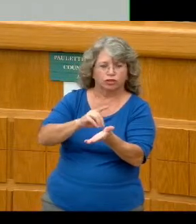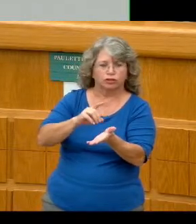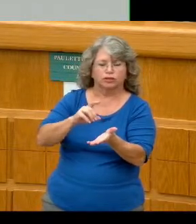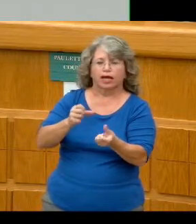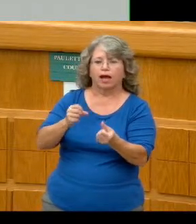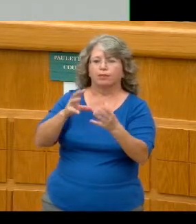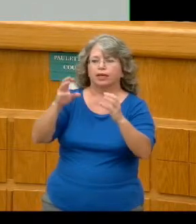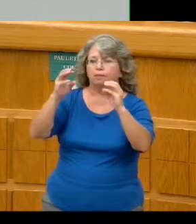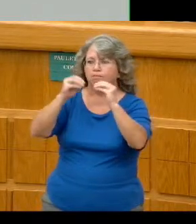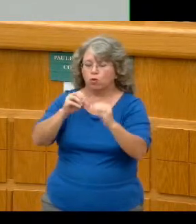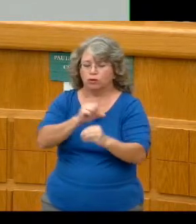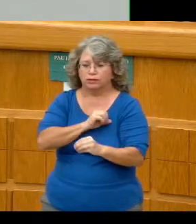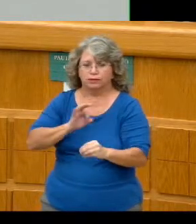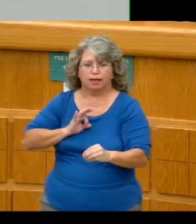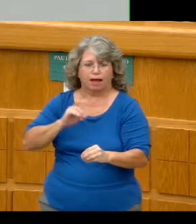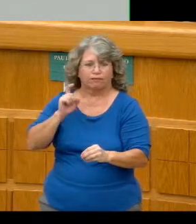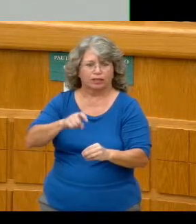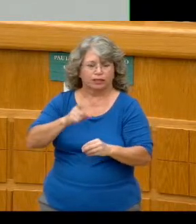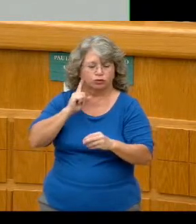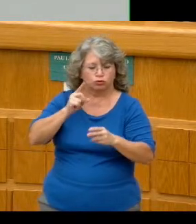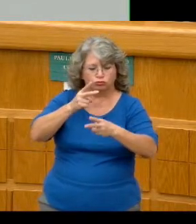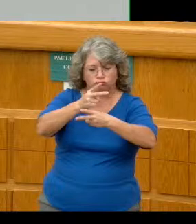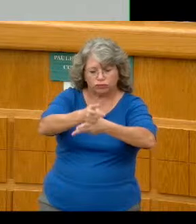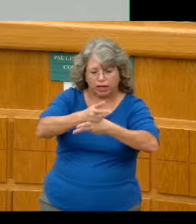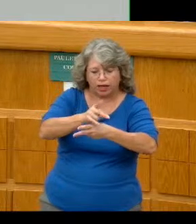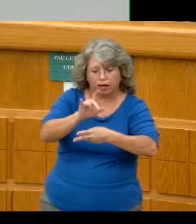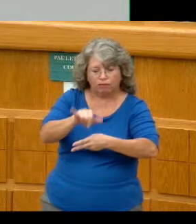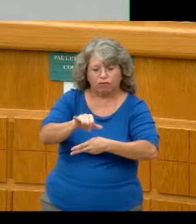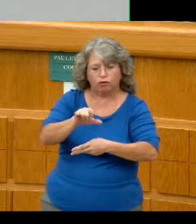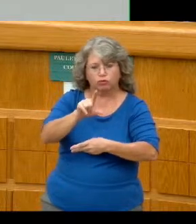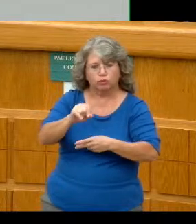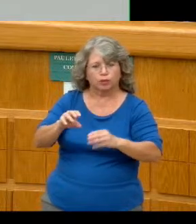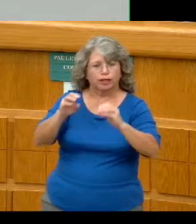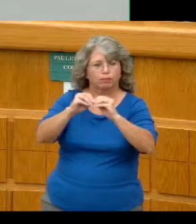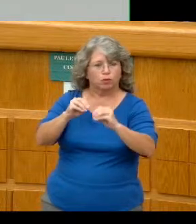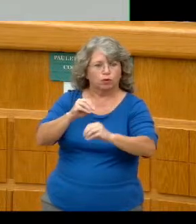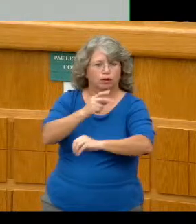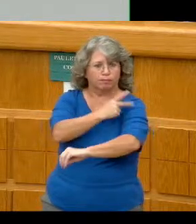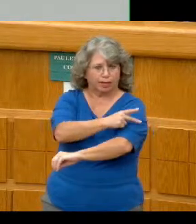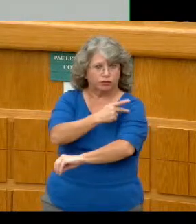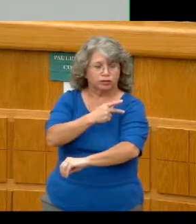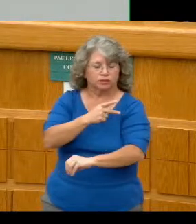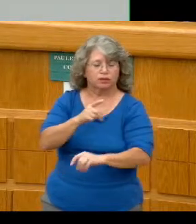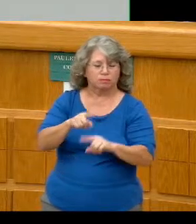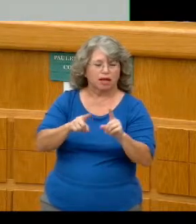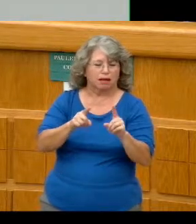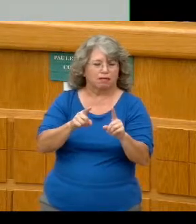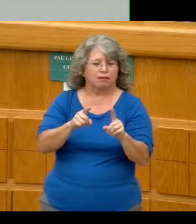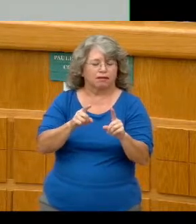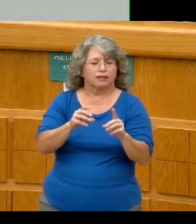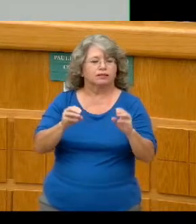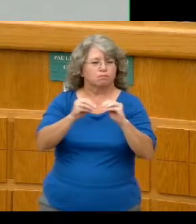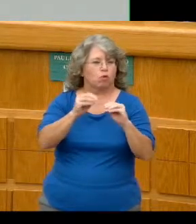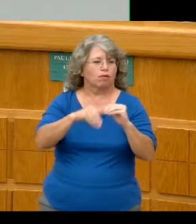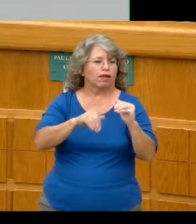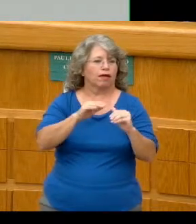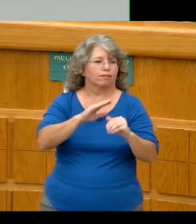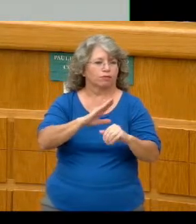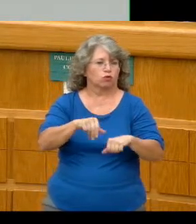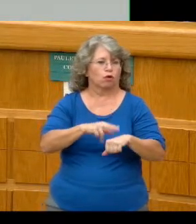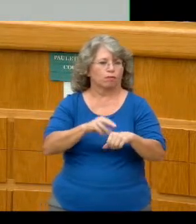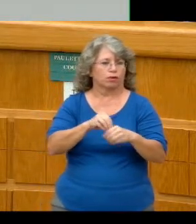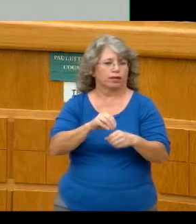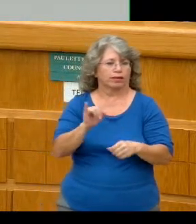need to maintain those patients, but I do know it's more than is normal. And so this is something that we'd like to see go